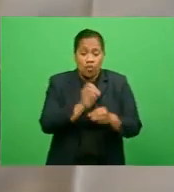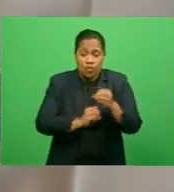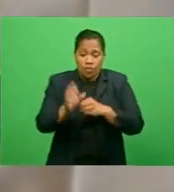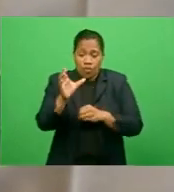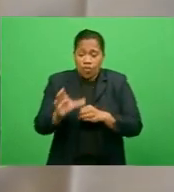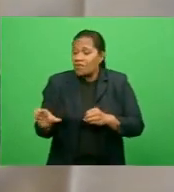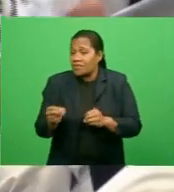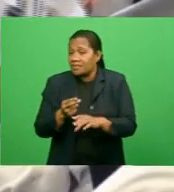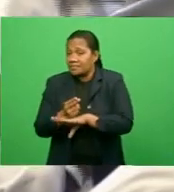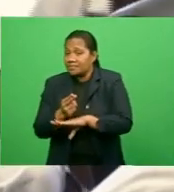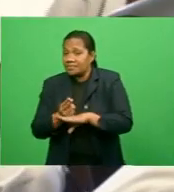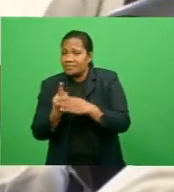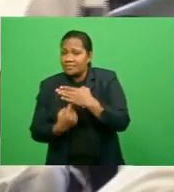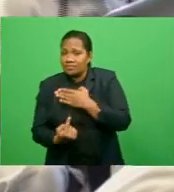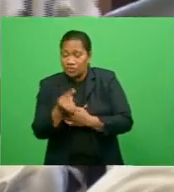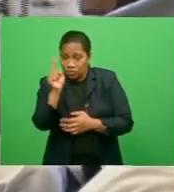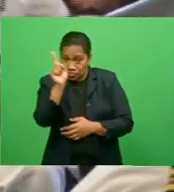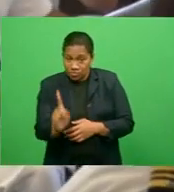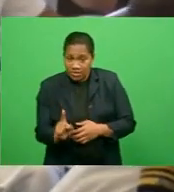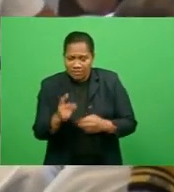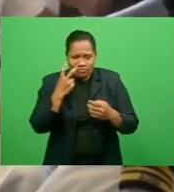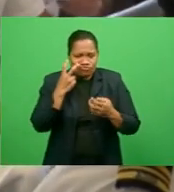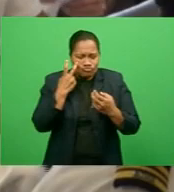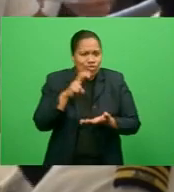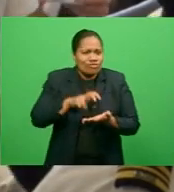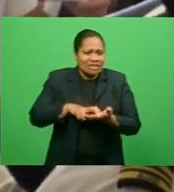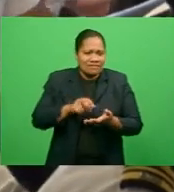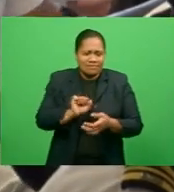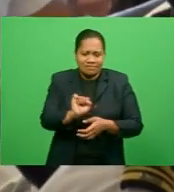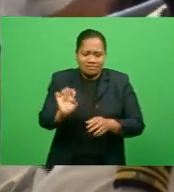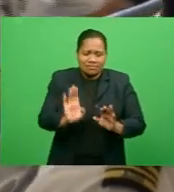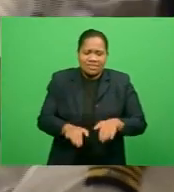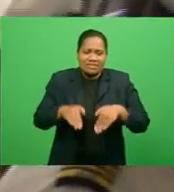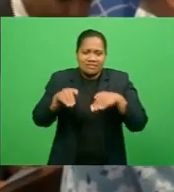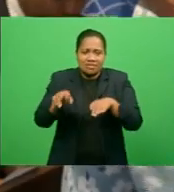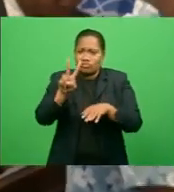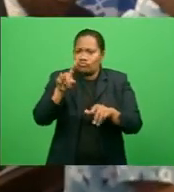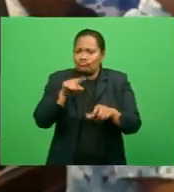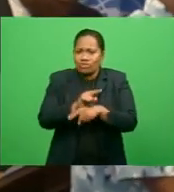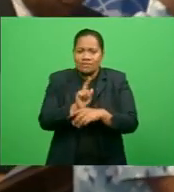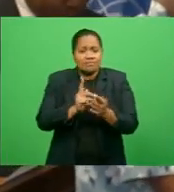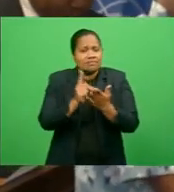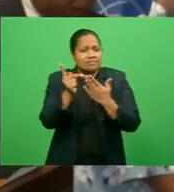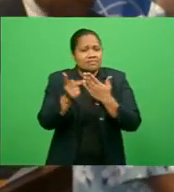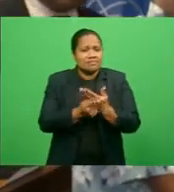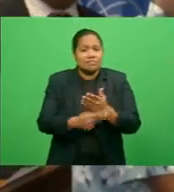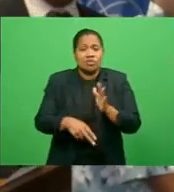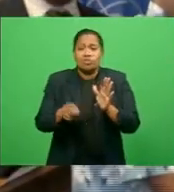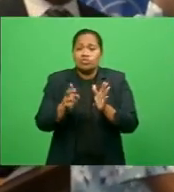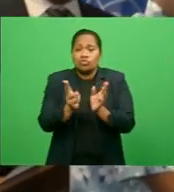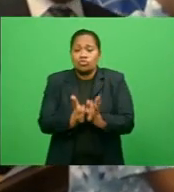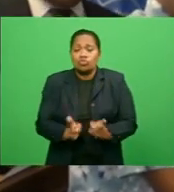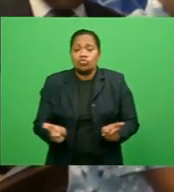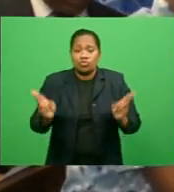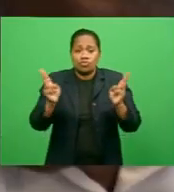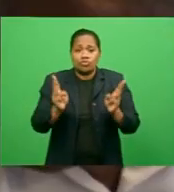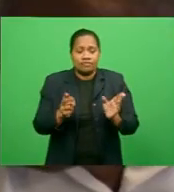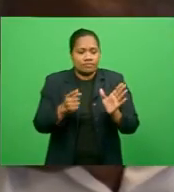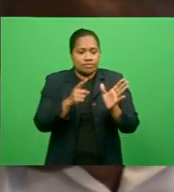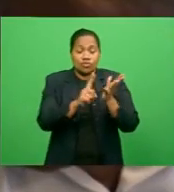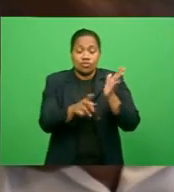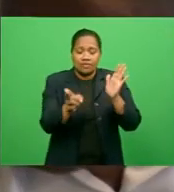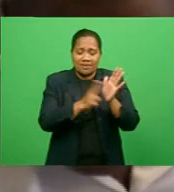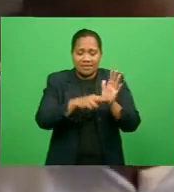Navy were today recognized for their participation in a 2-week program facilitated by the United Nations Office on Drugs and